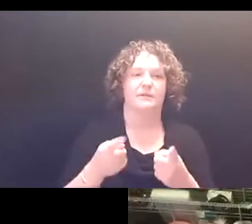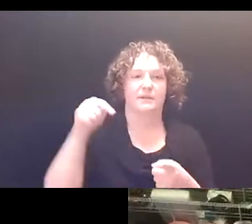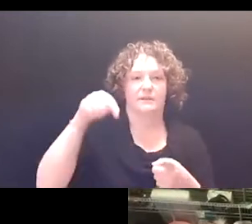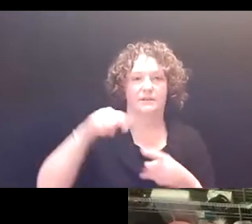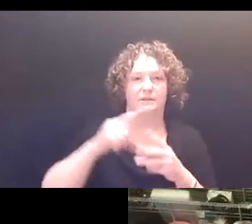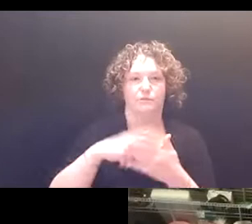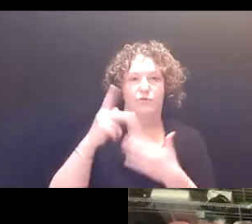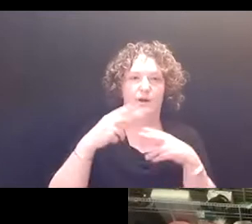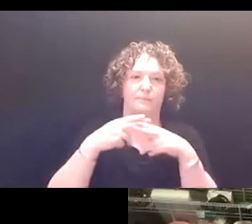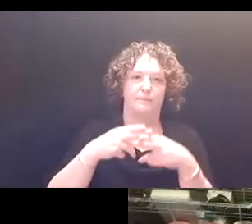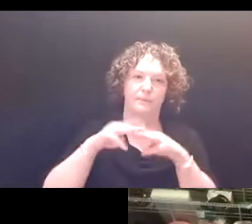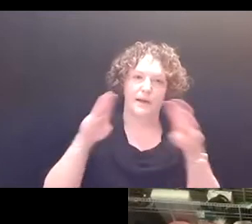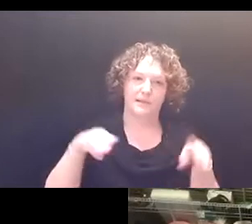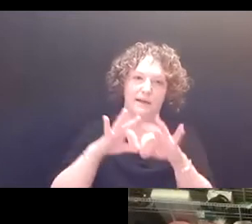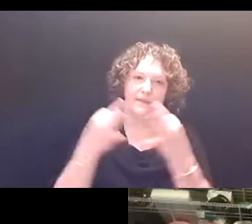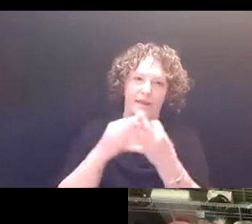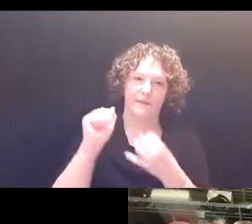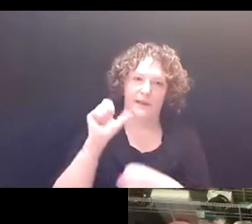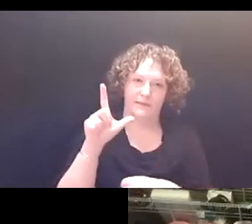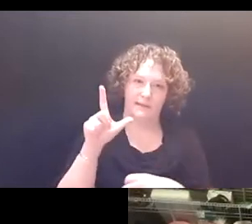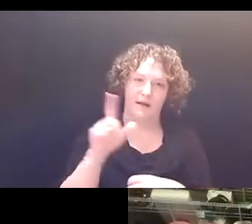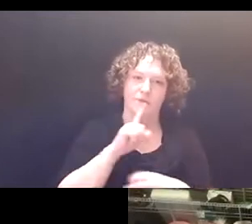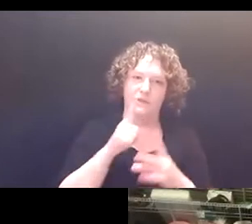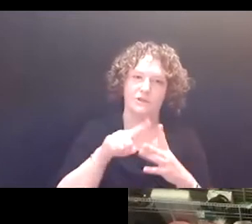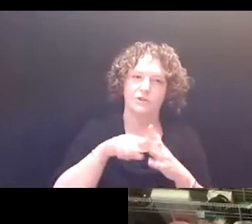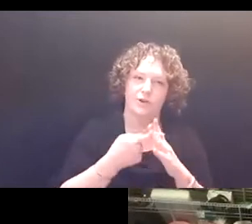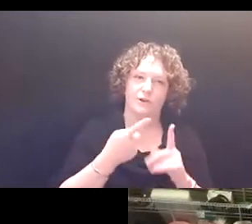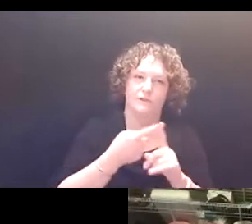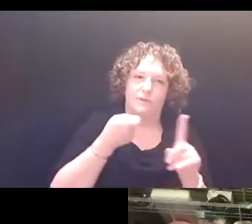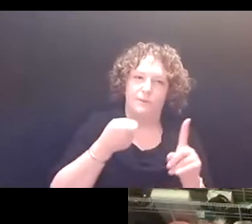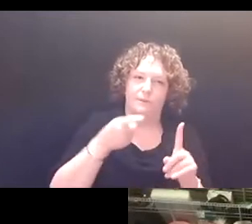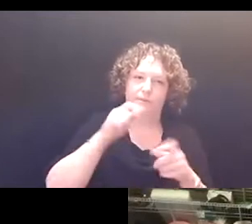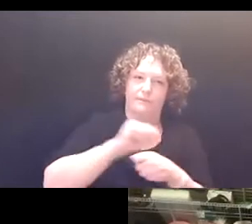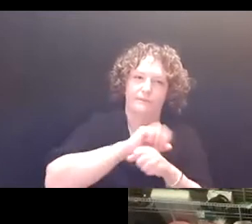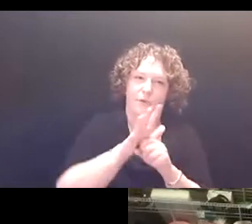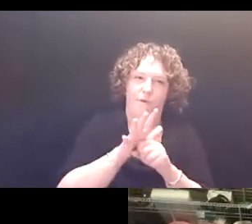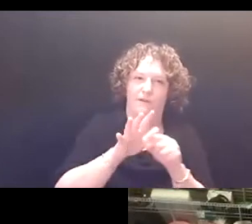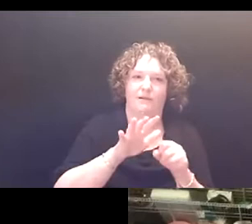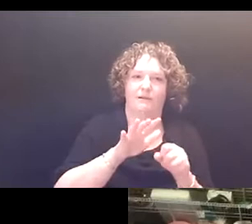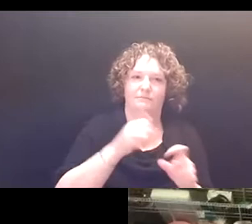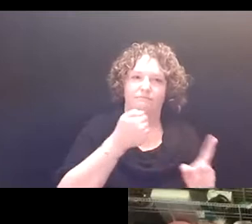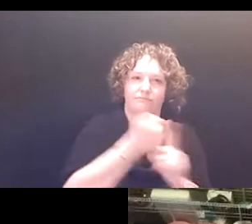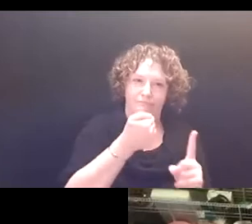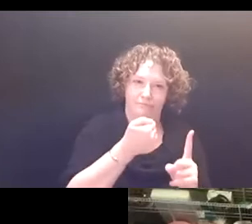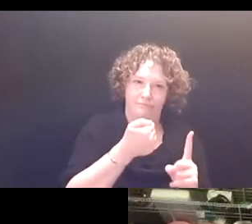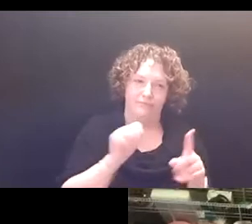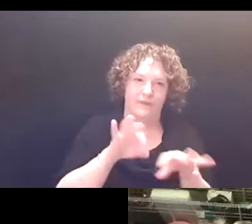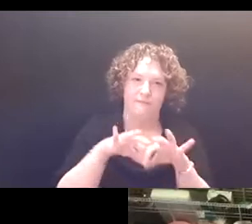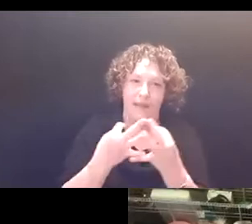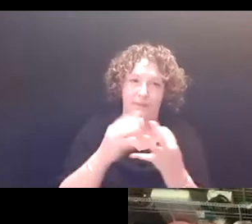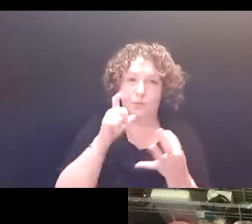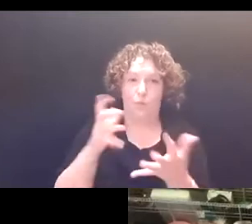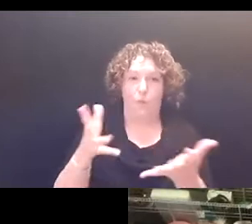of my projects that I've been working on since the beginning of the program is Montana Family ASL, and it started from